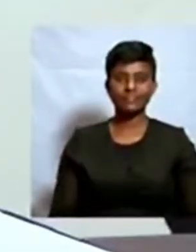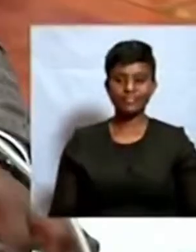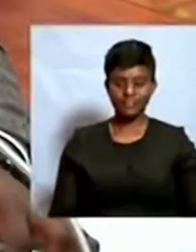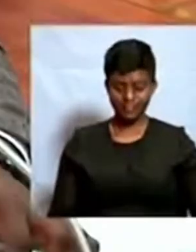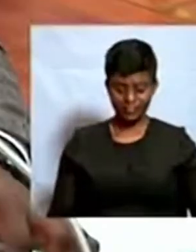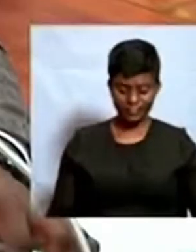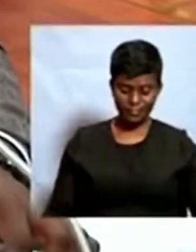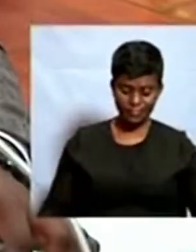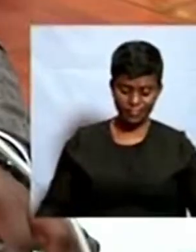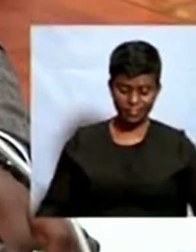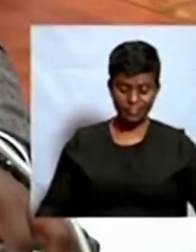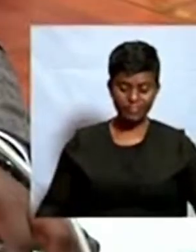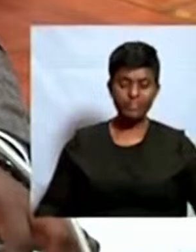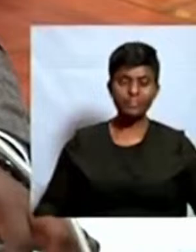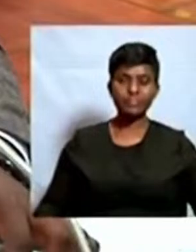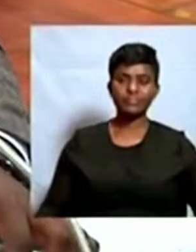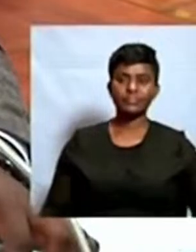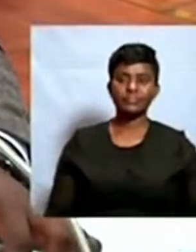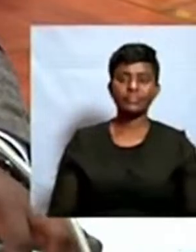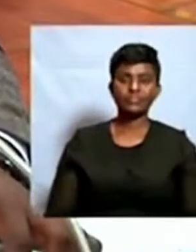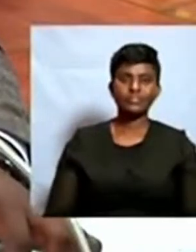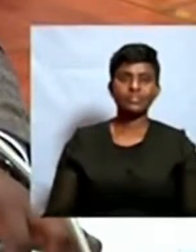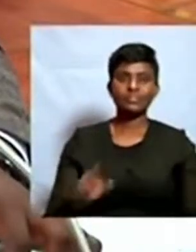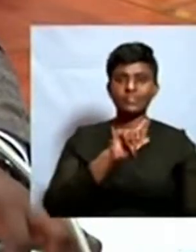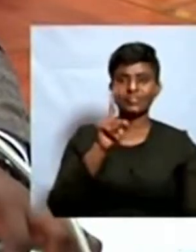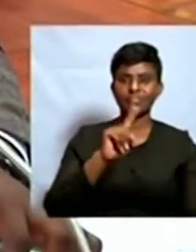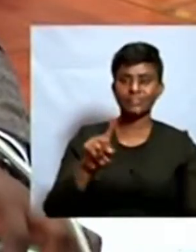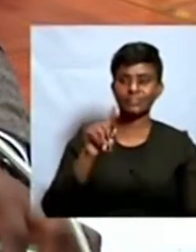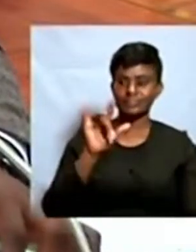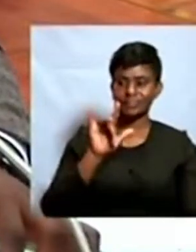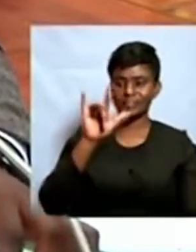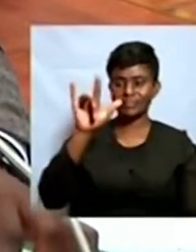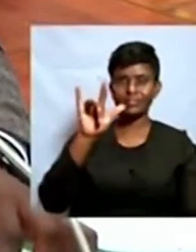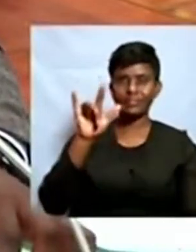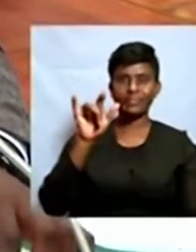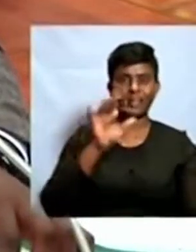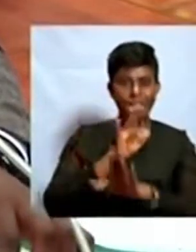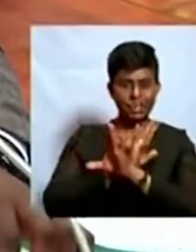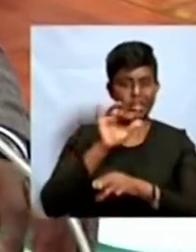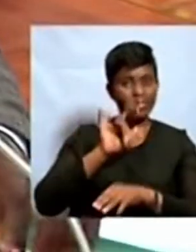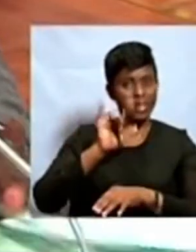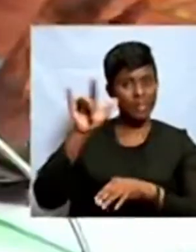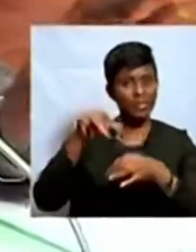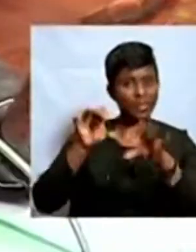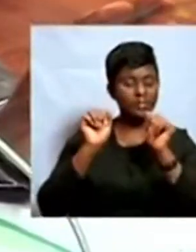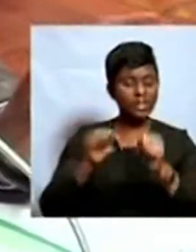much, CEO. Yes, CEO Zambia Airways, you can proceed.